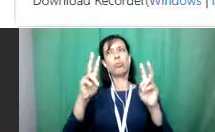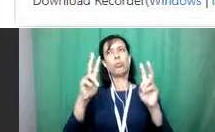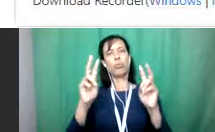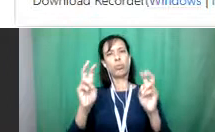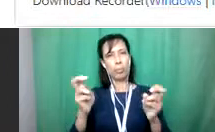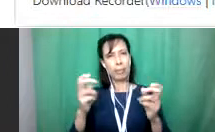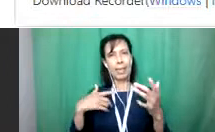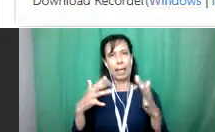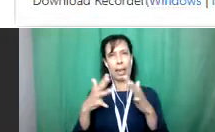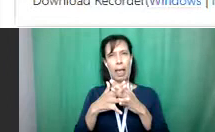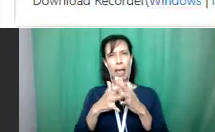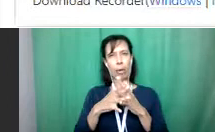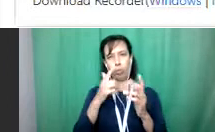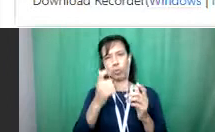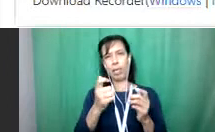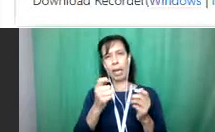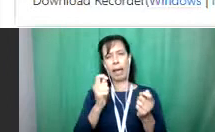dissertation.